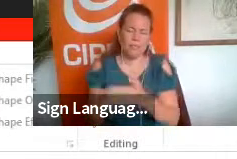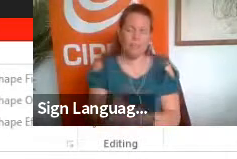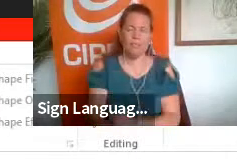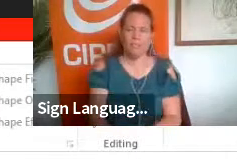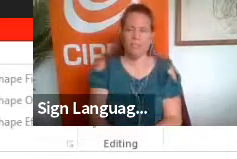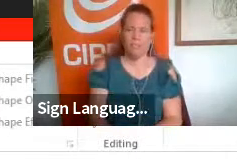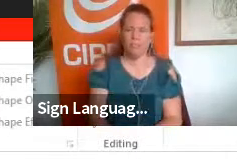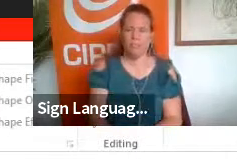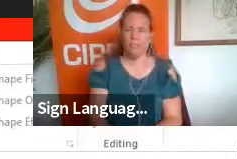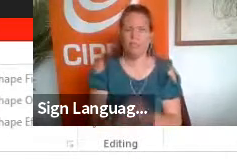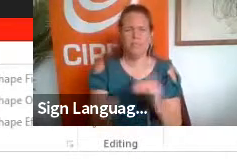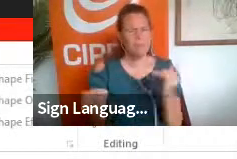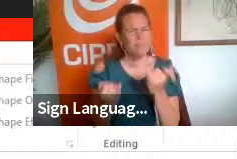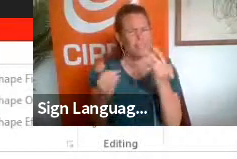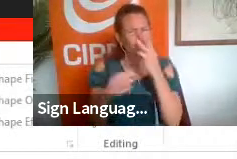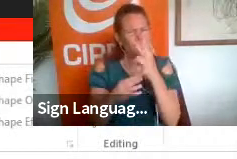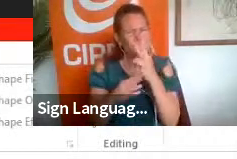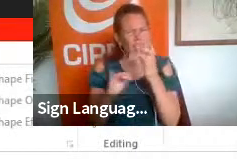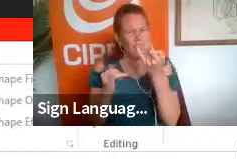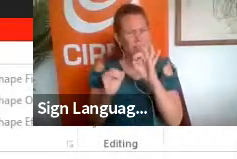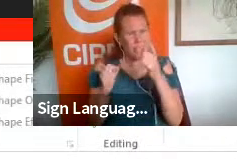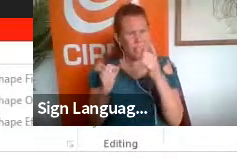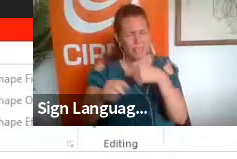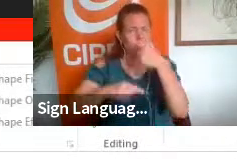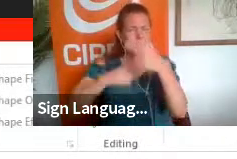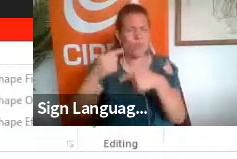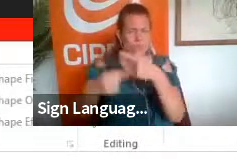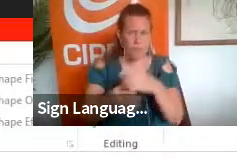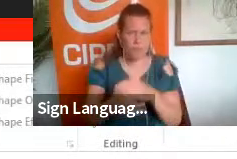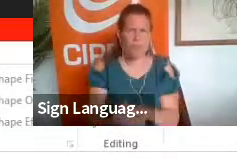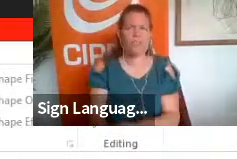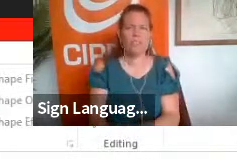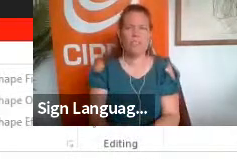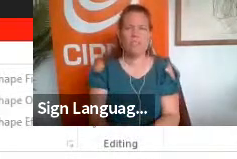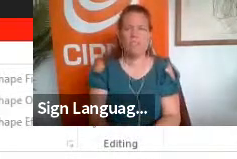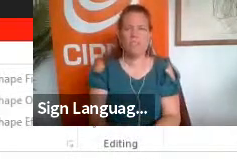I'm just trying to see if my presentation moved.